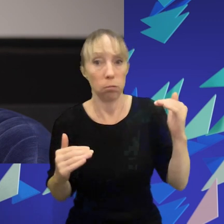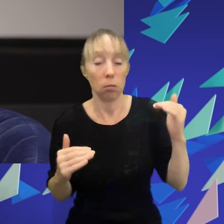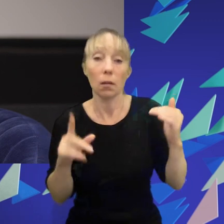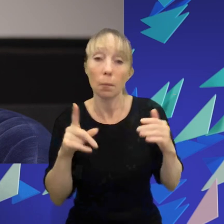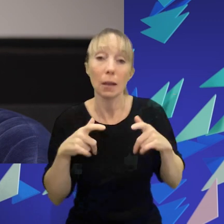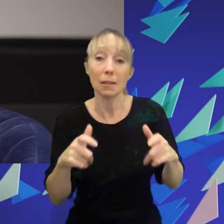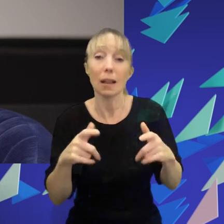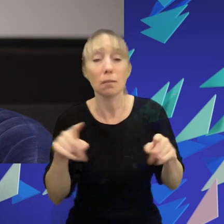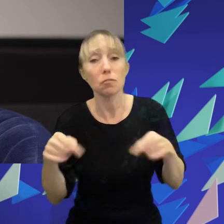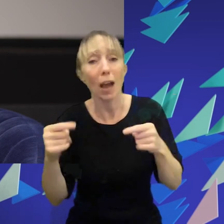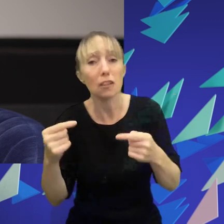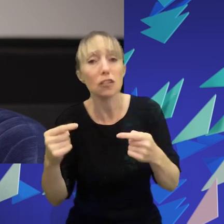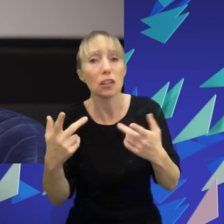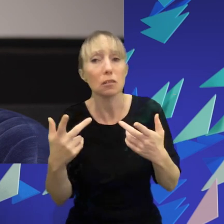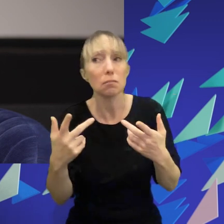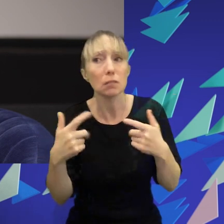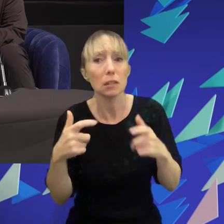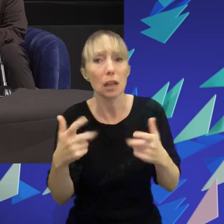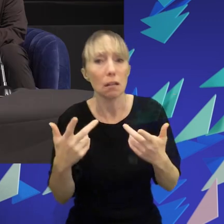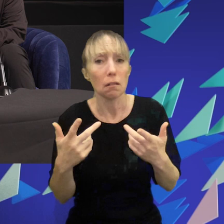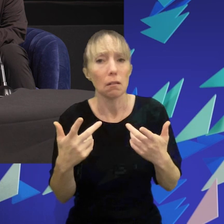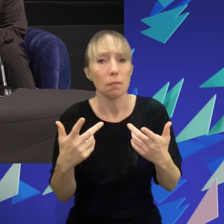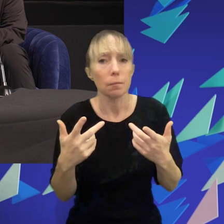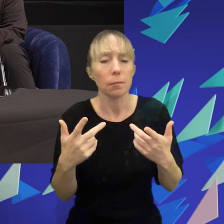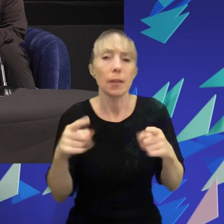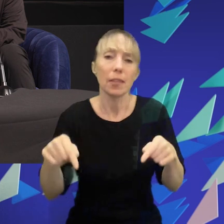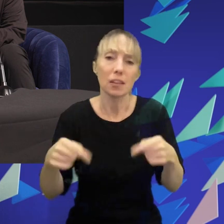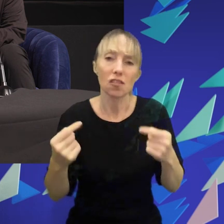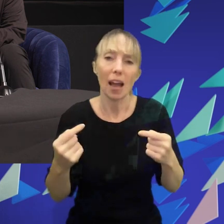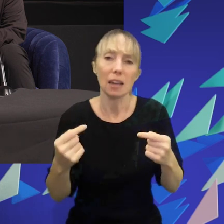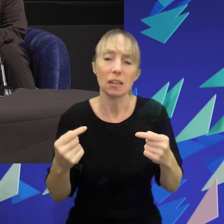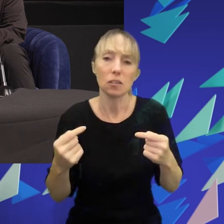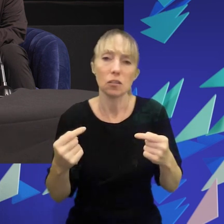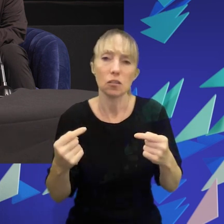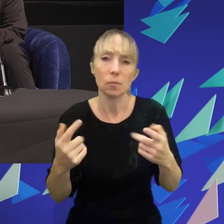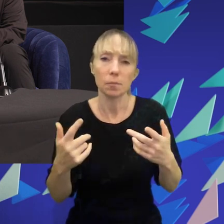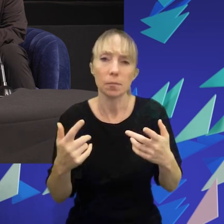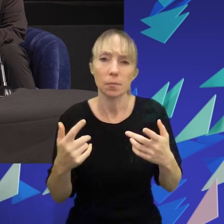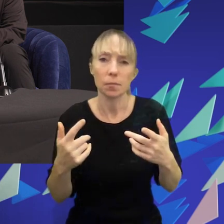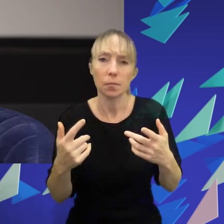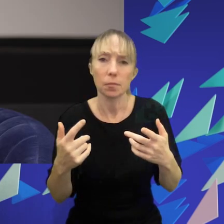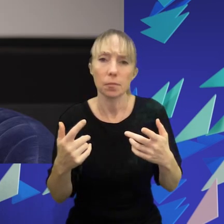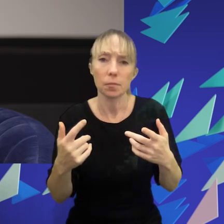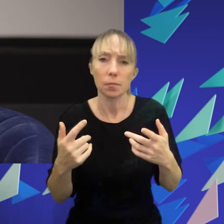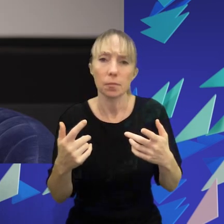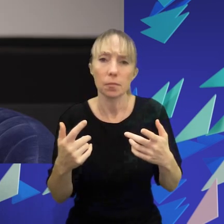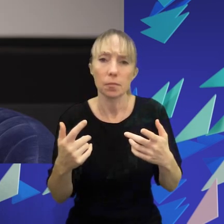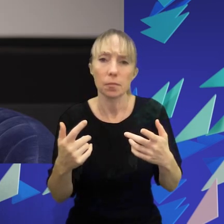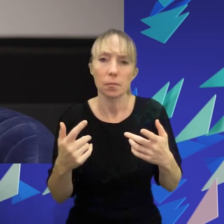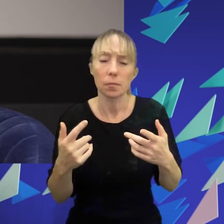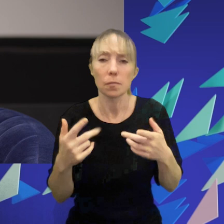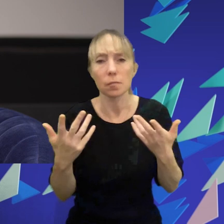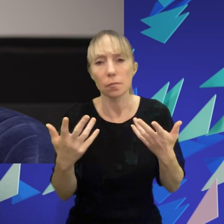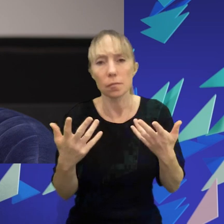will be challenging to make a film. The challenge was that it was a way for